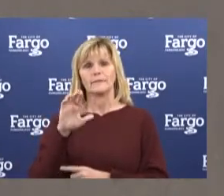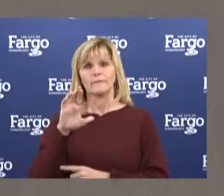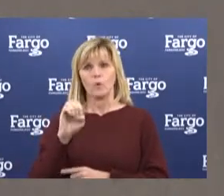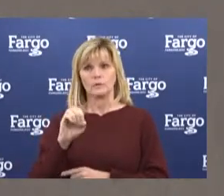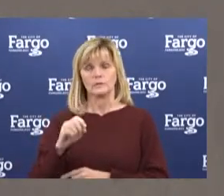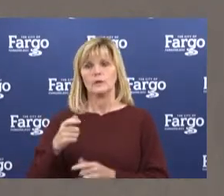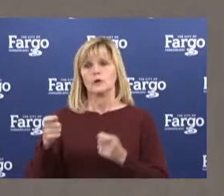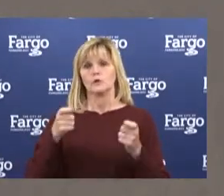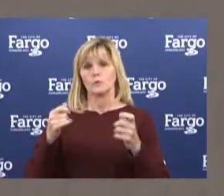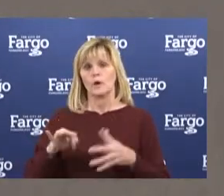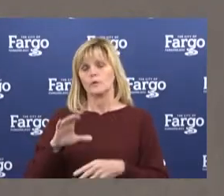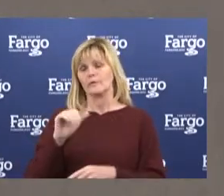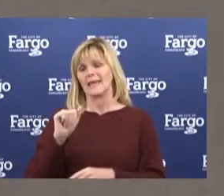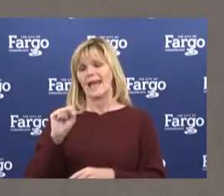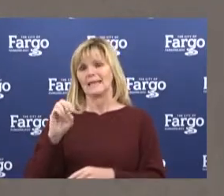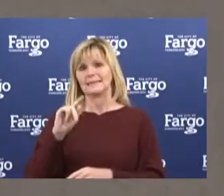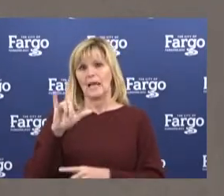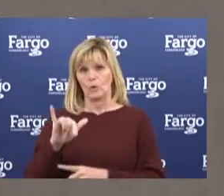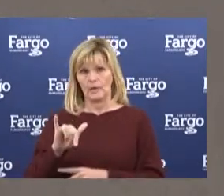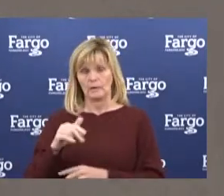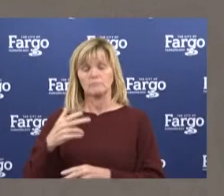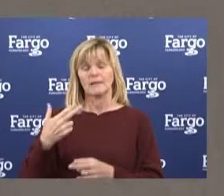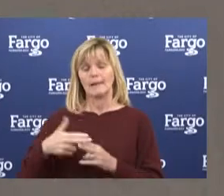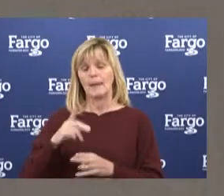Public Health, Desi Fleming.